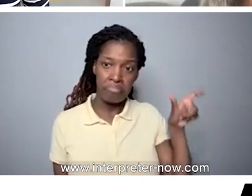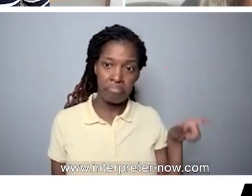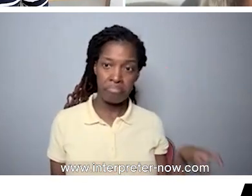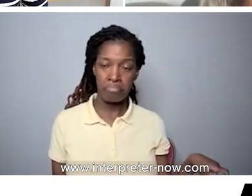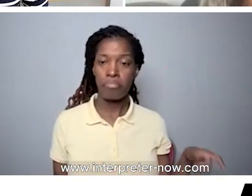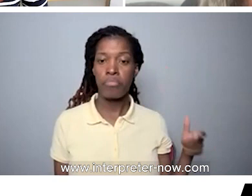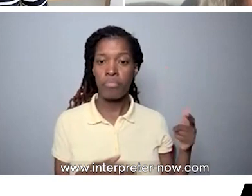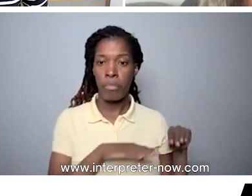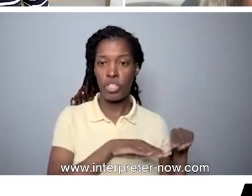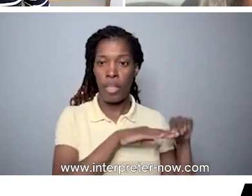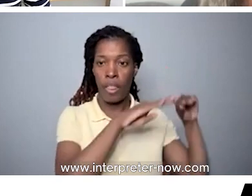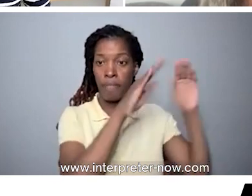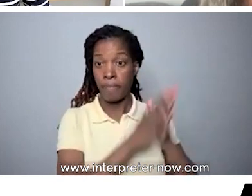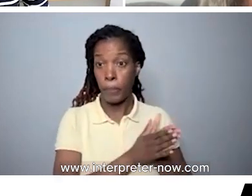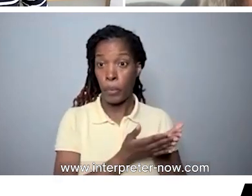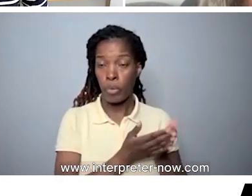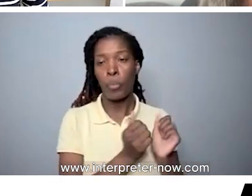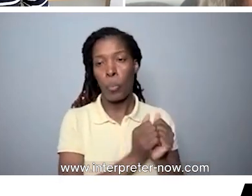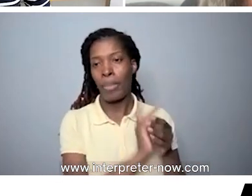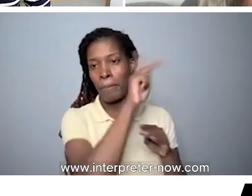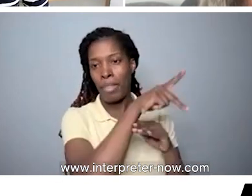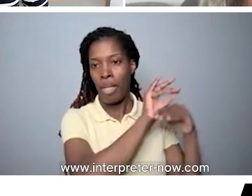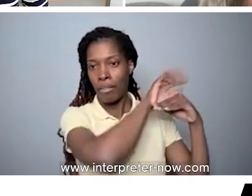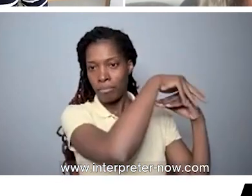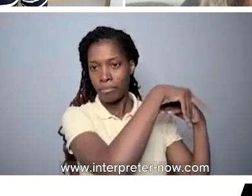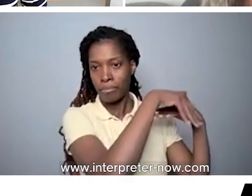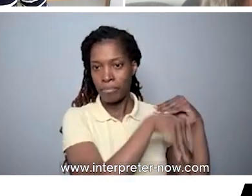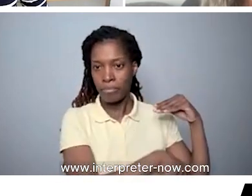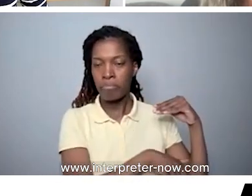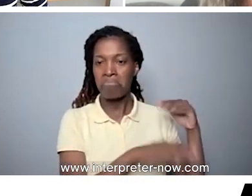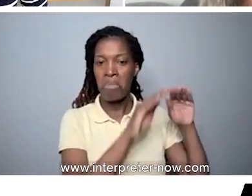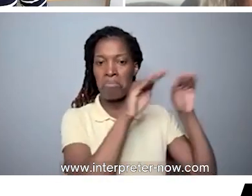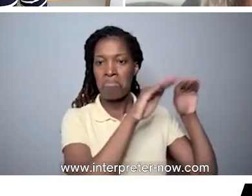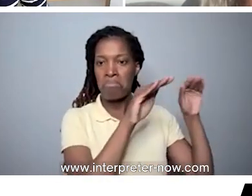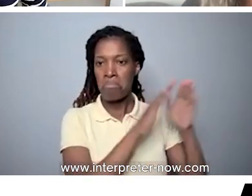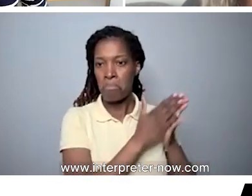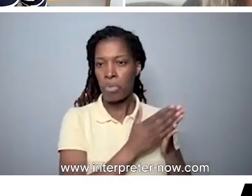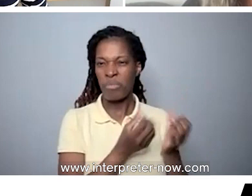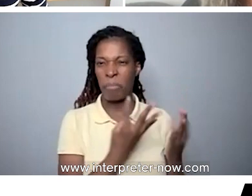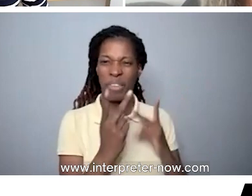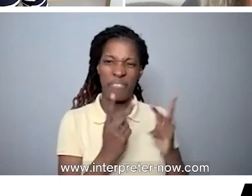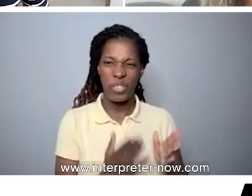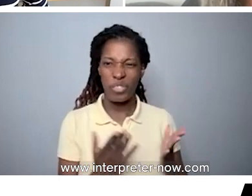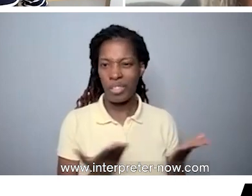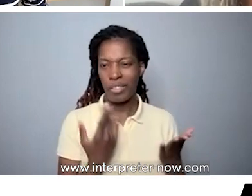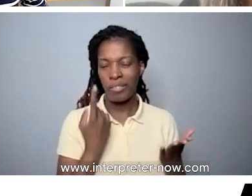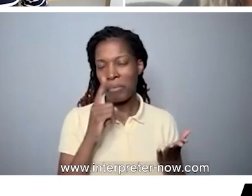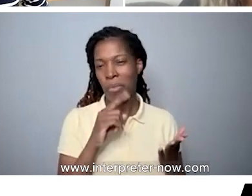is a narrow bookshelf that has a plant cascading down it and books of several of the guests we've had here on the show.